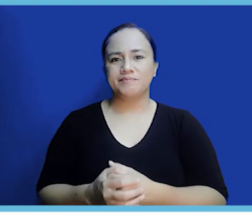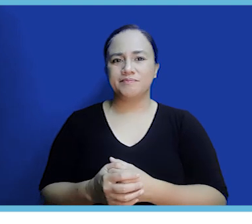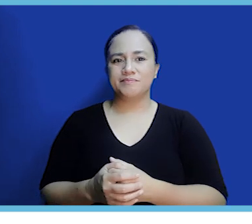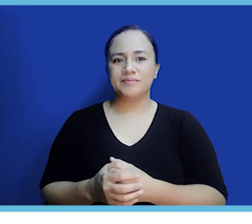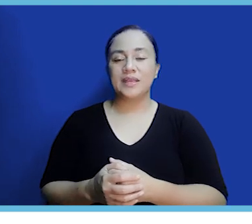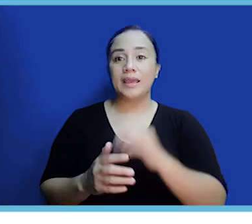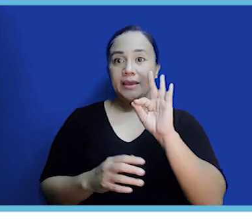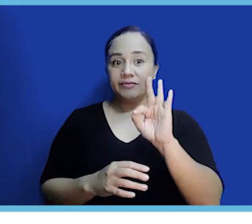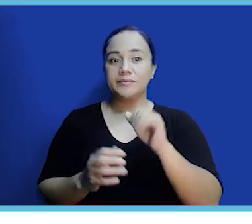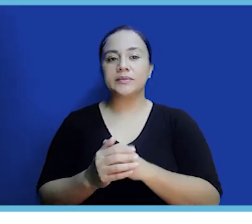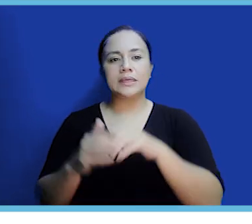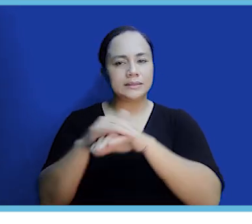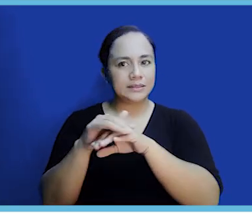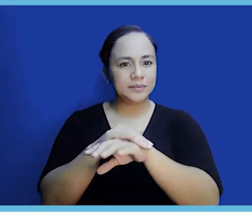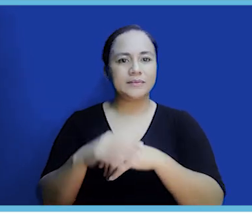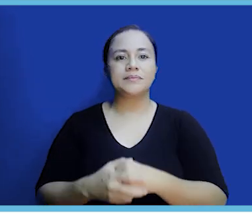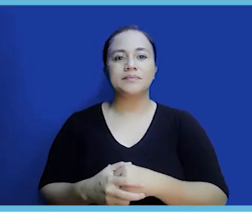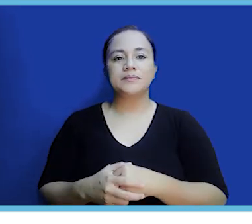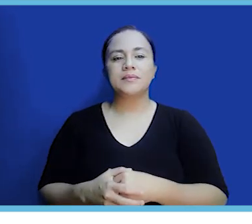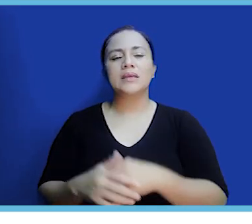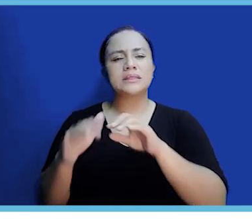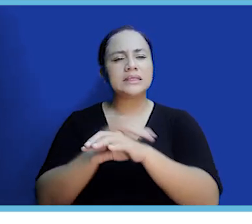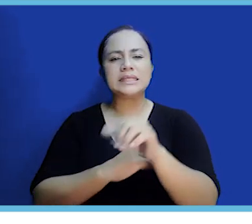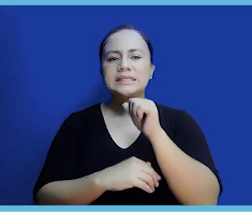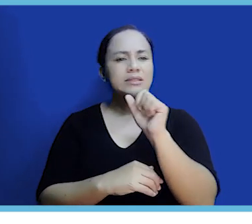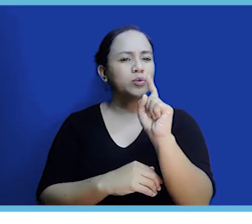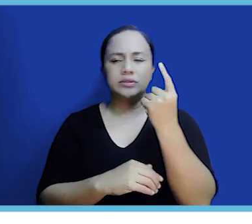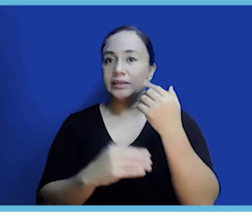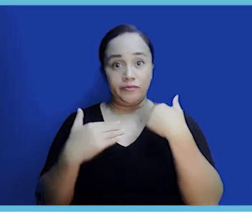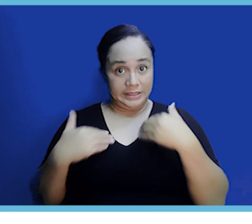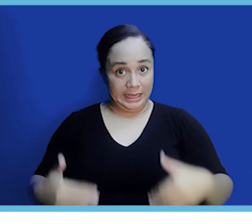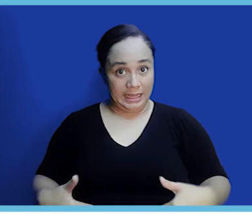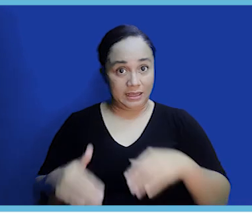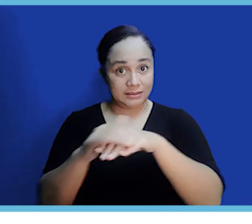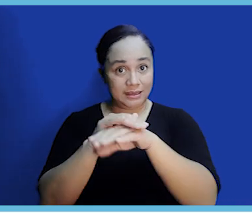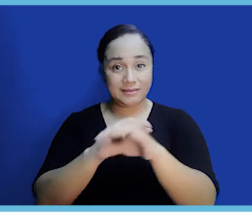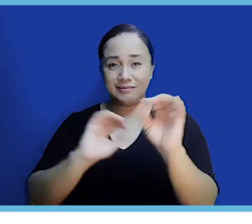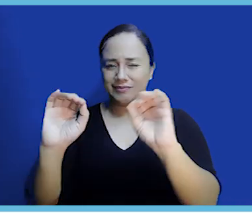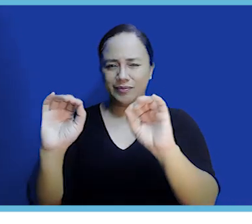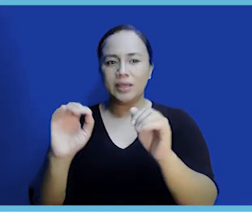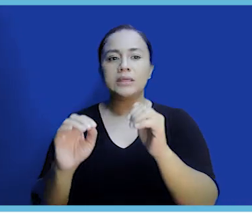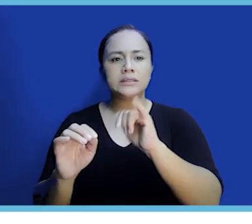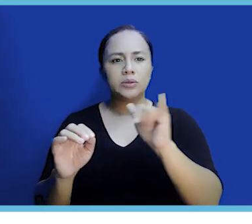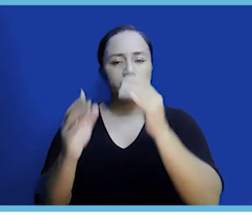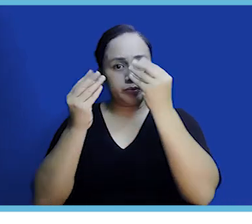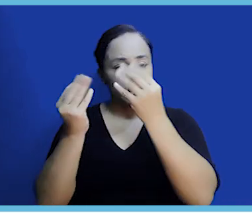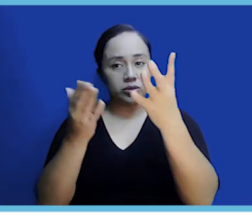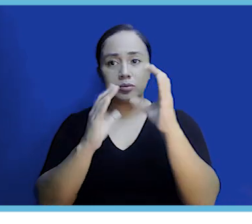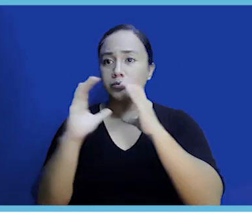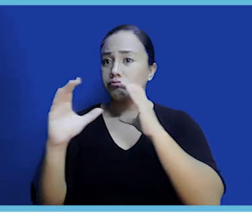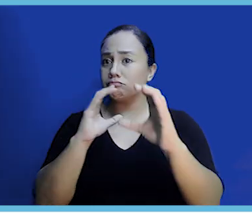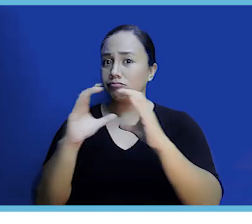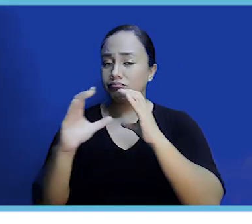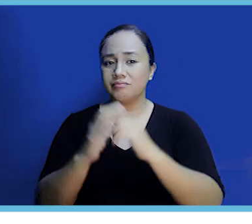discussions. F. Accessibility. Accessibility is not only physical access, but